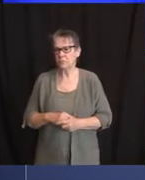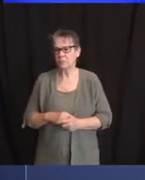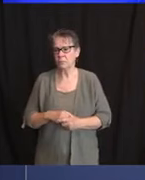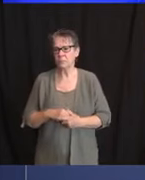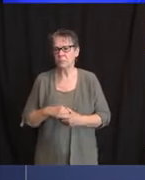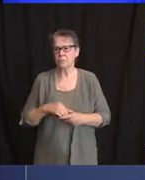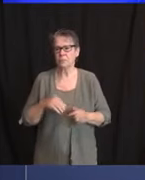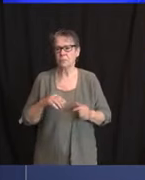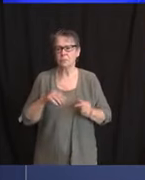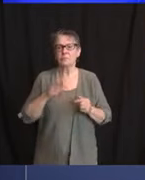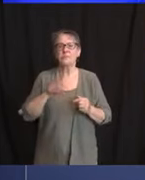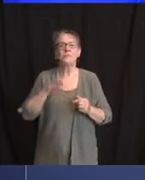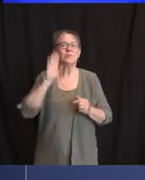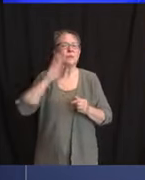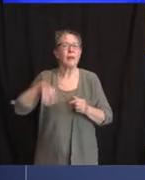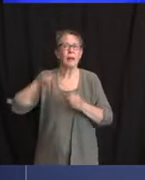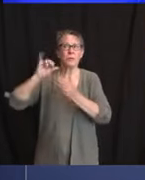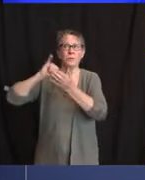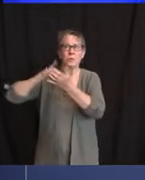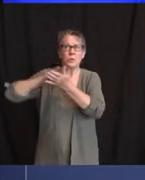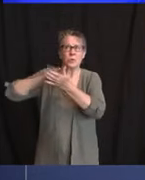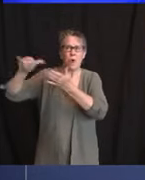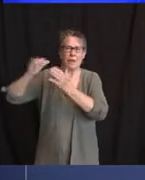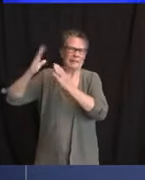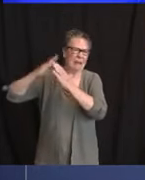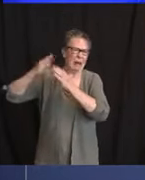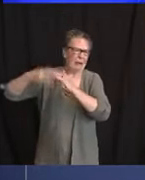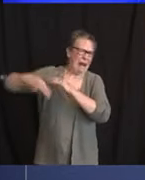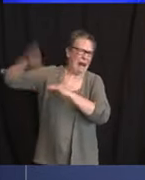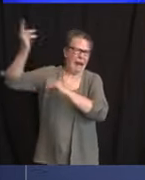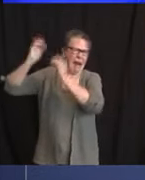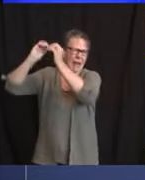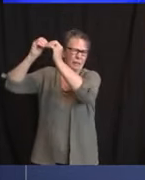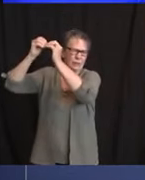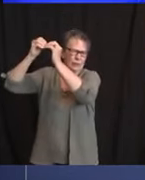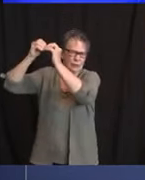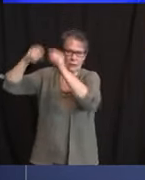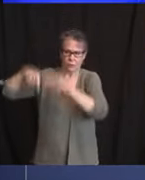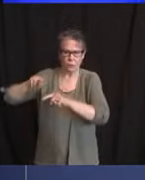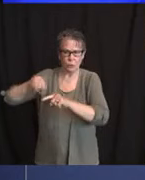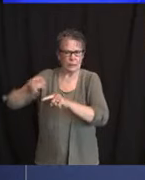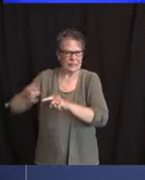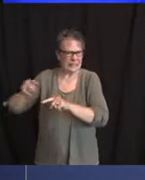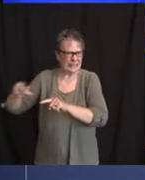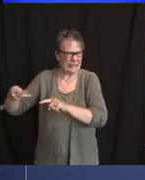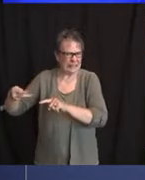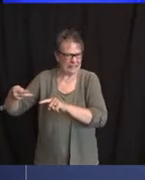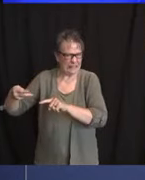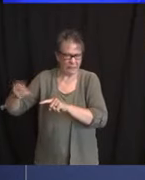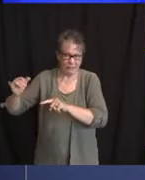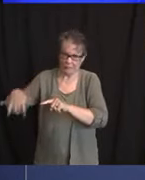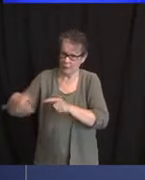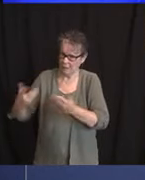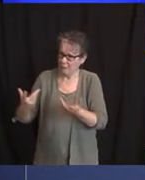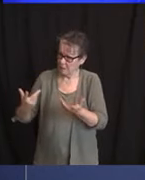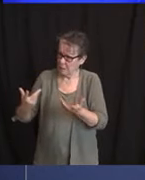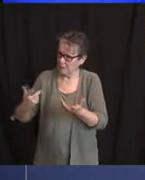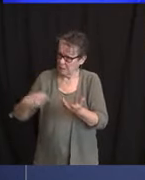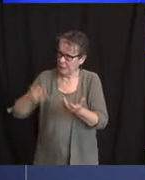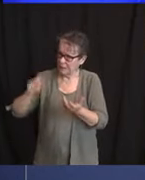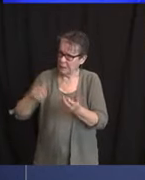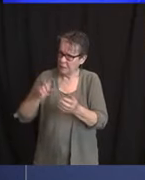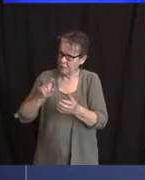Smart Fund ensures New Jersey gets its fair share of federal funding, period, full stop. These flexible federal